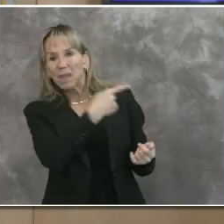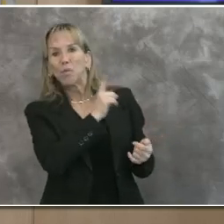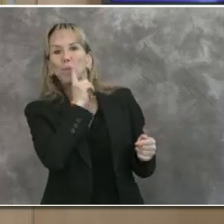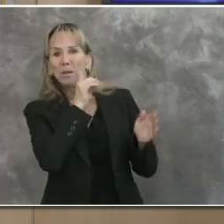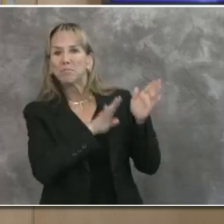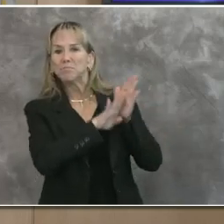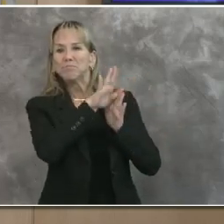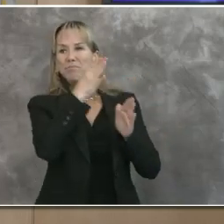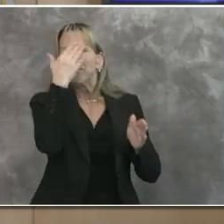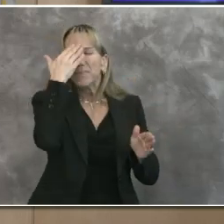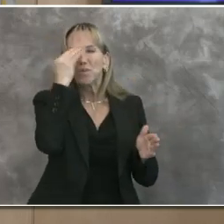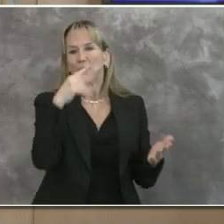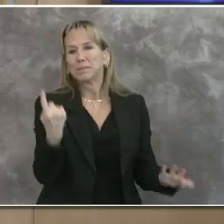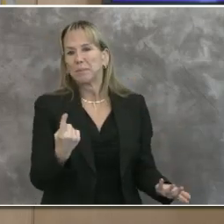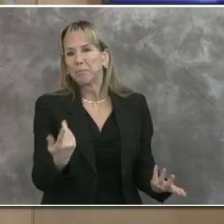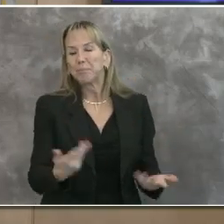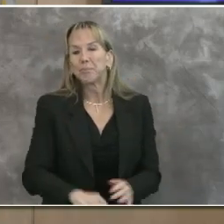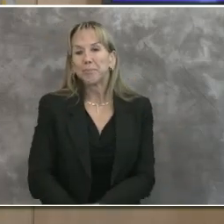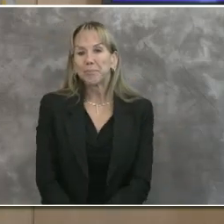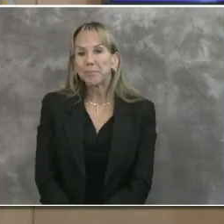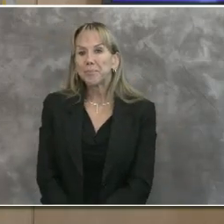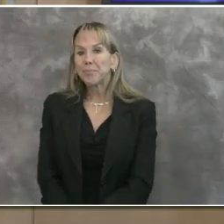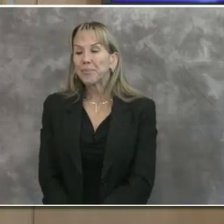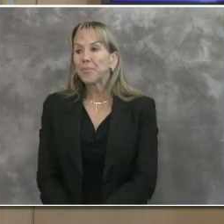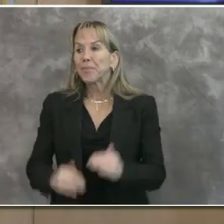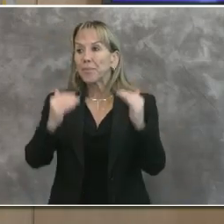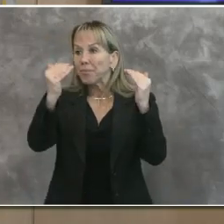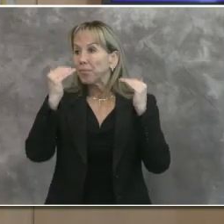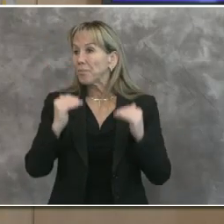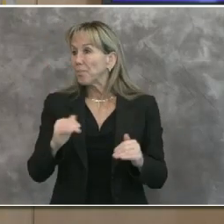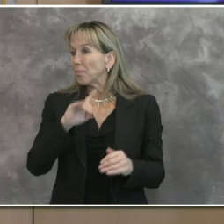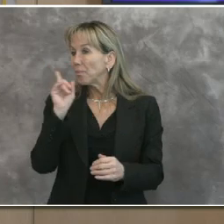Thank you. Okay, let's go to the next question.